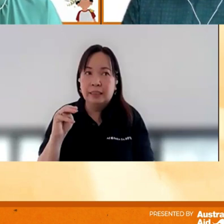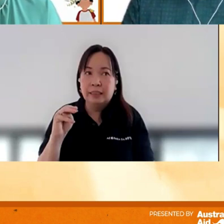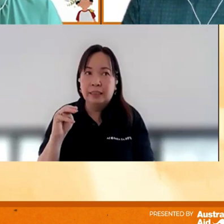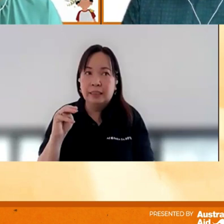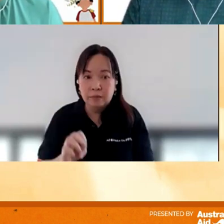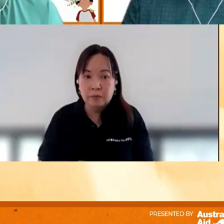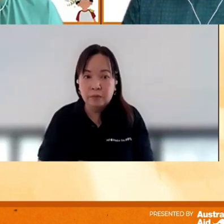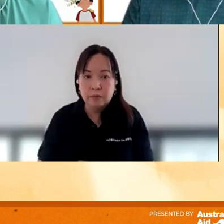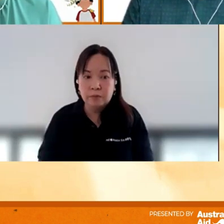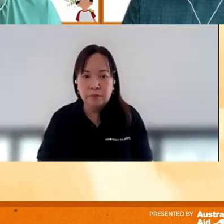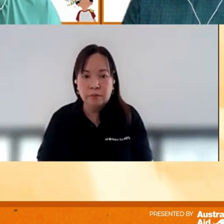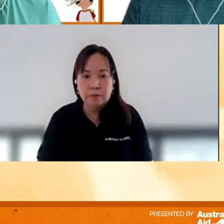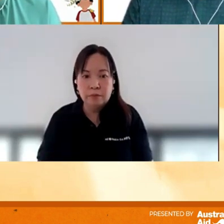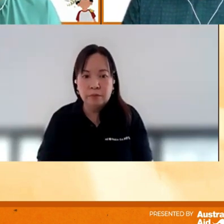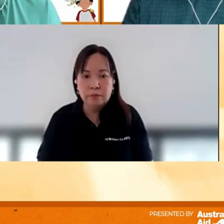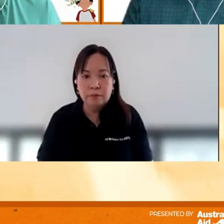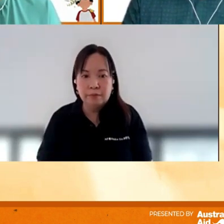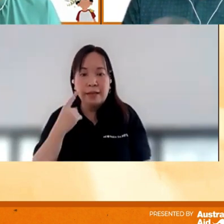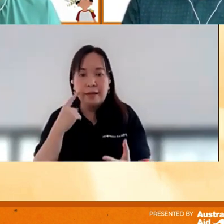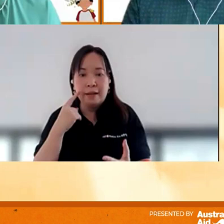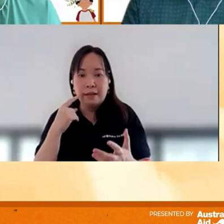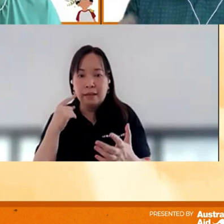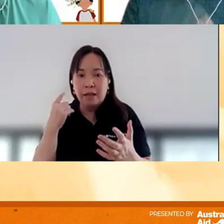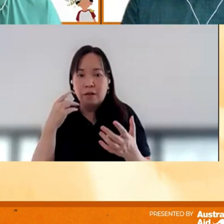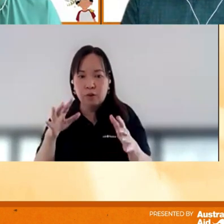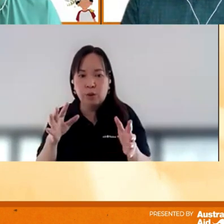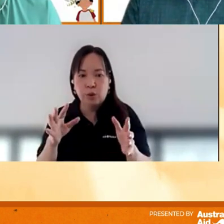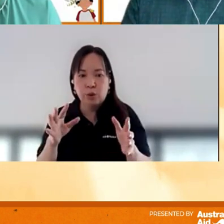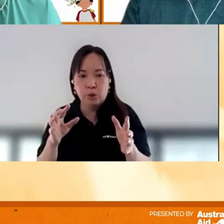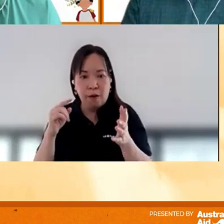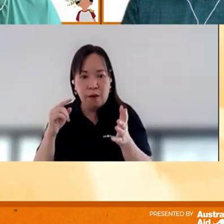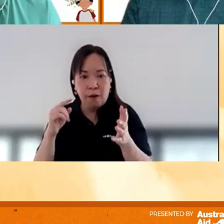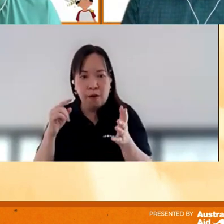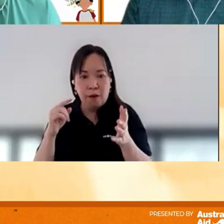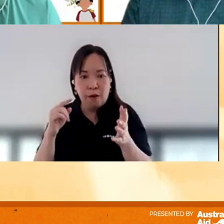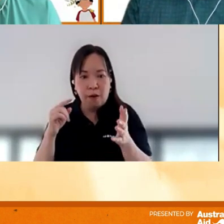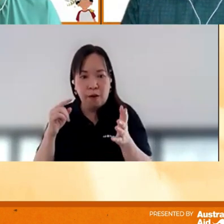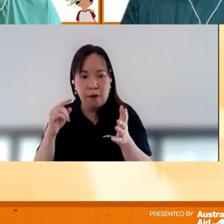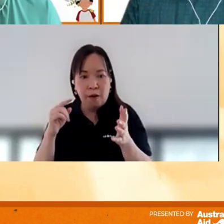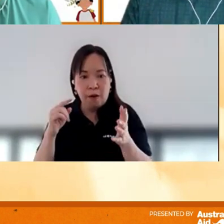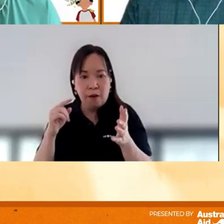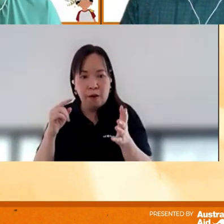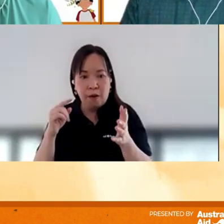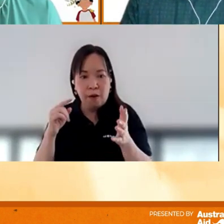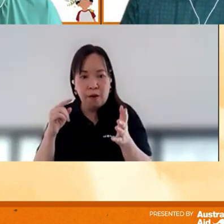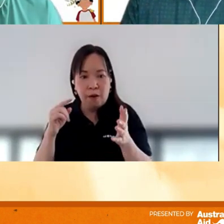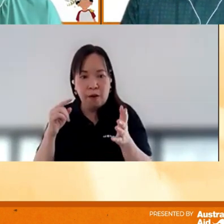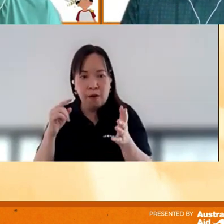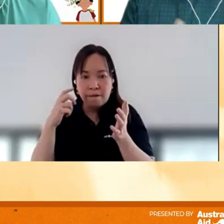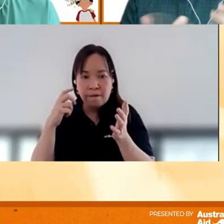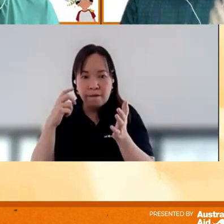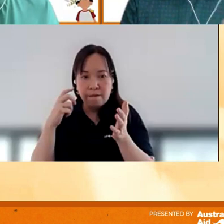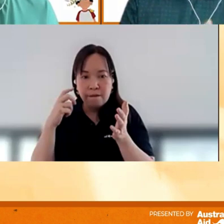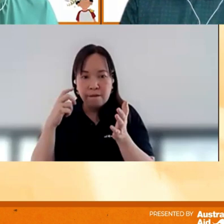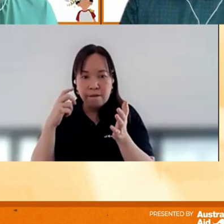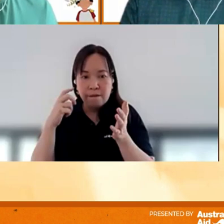na validated ni Dr. Picache na mention, isa sa mga speakers natin kanina. So you can